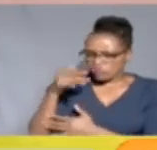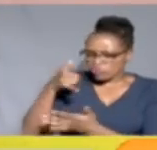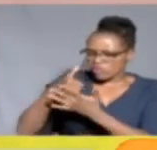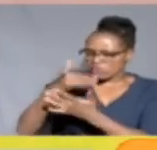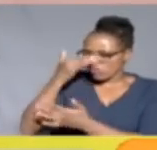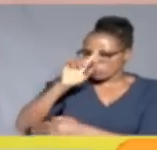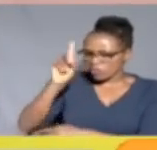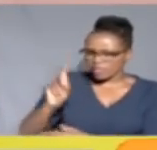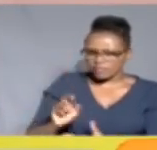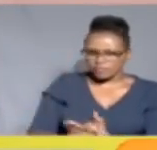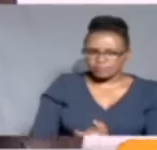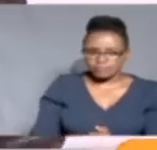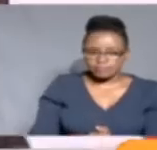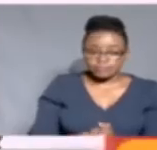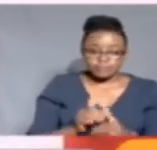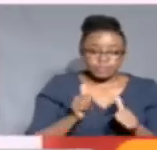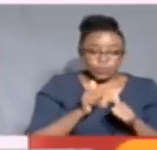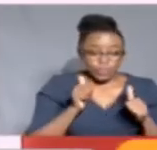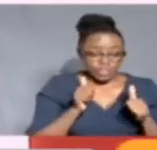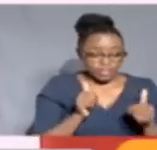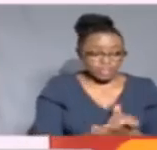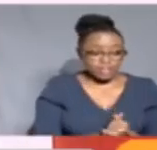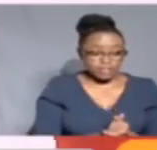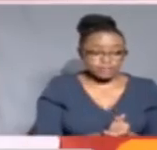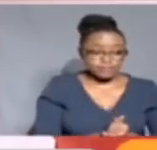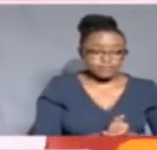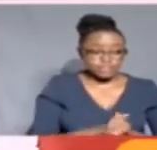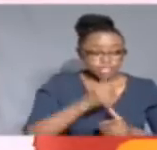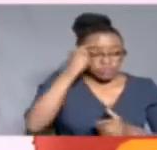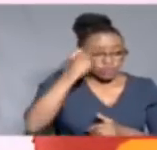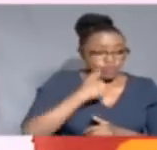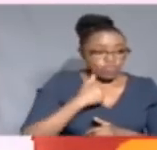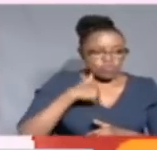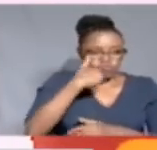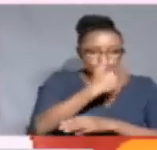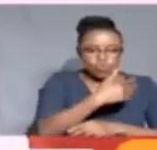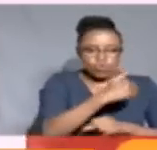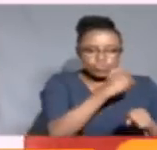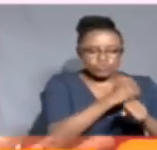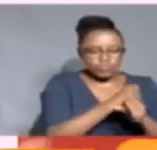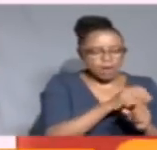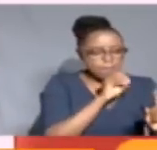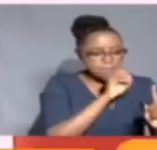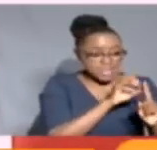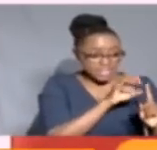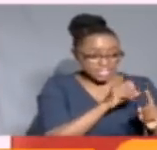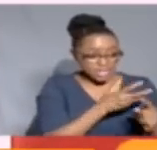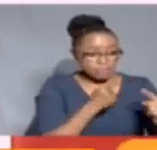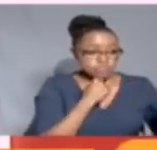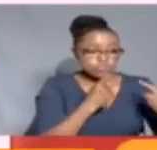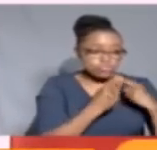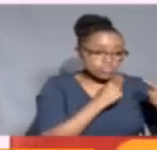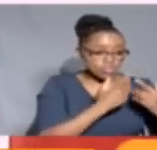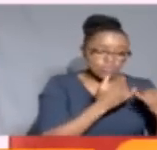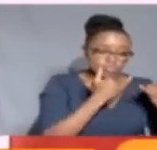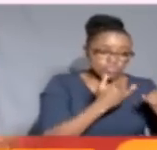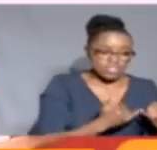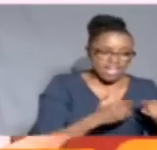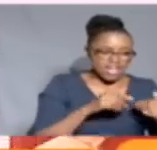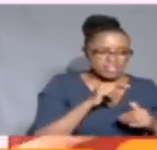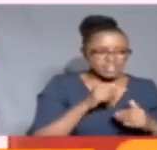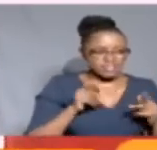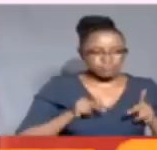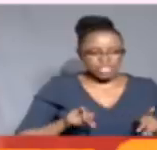in this? Okay, well, for me, I normally do mentorship, talking to young guys, yeah,